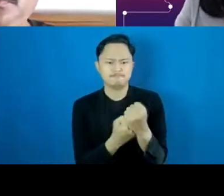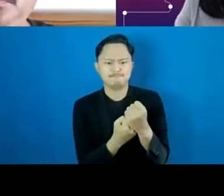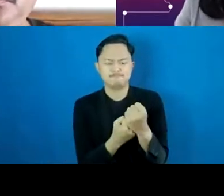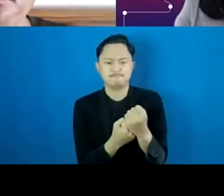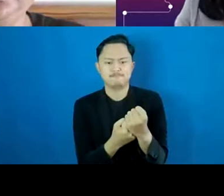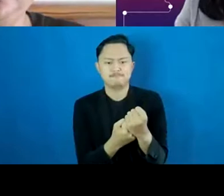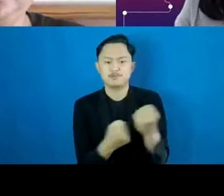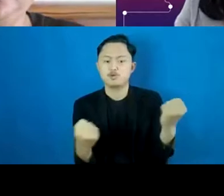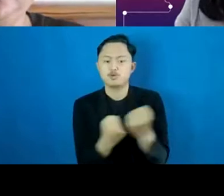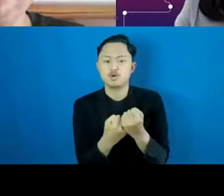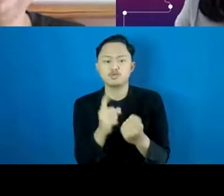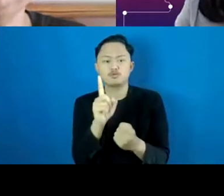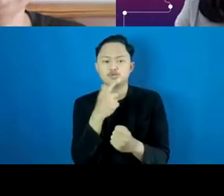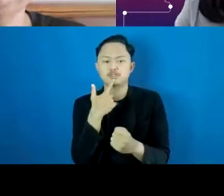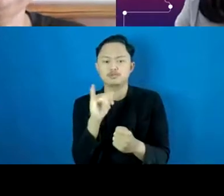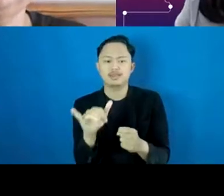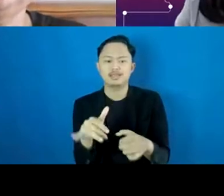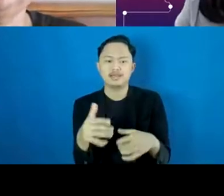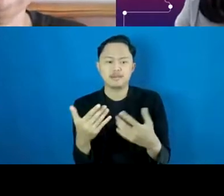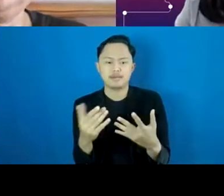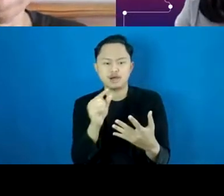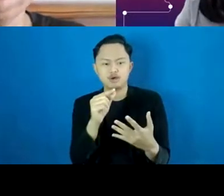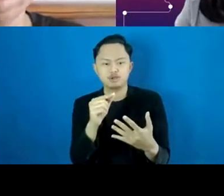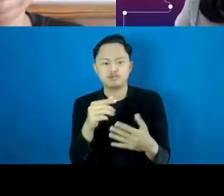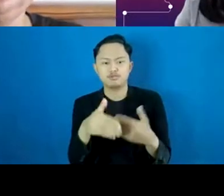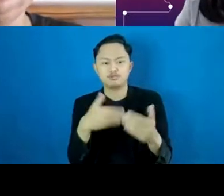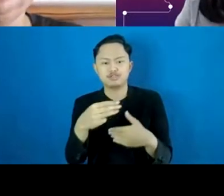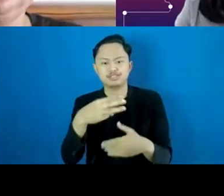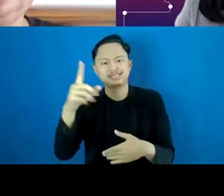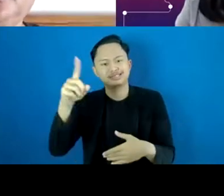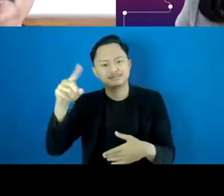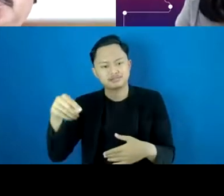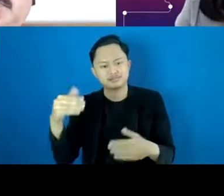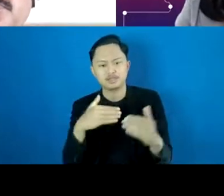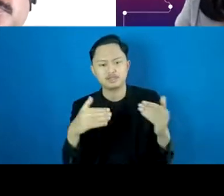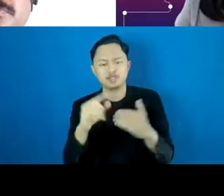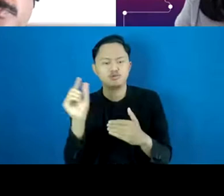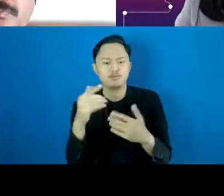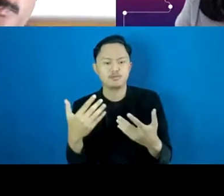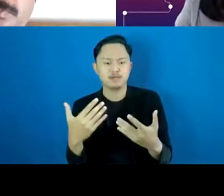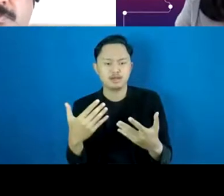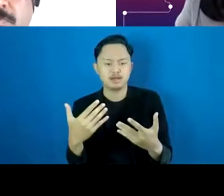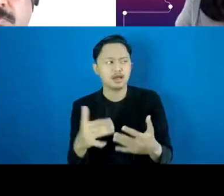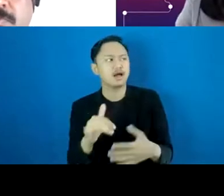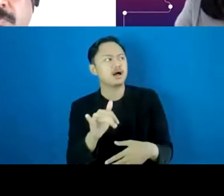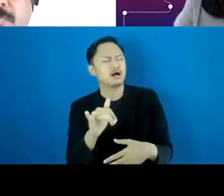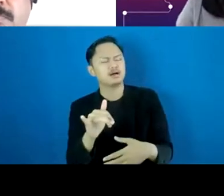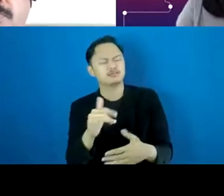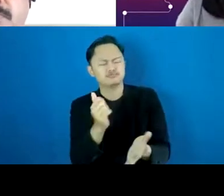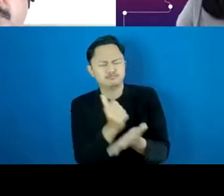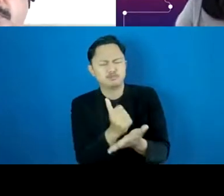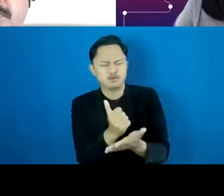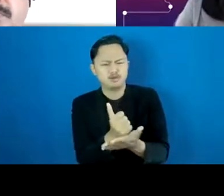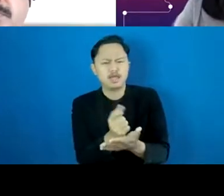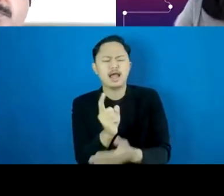the electrification of public transport? Yeah, there has been